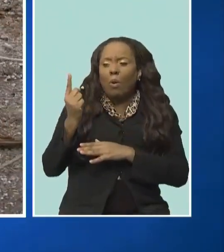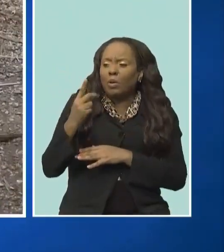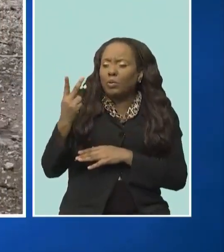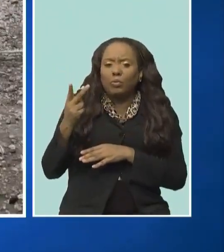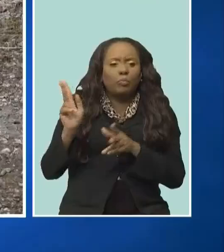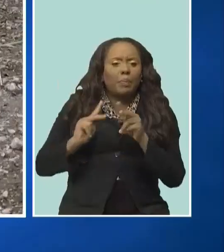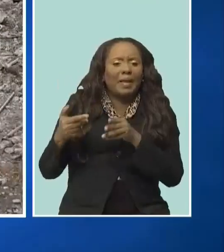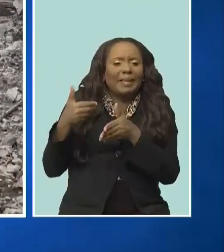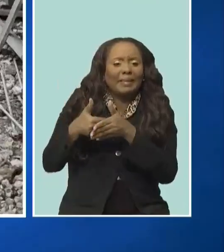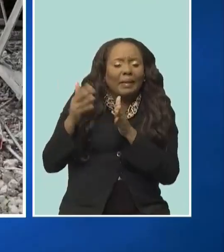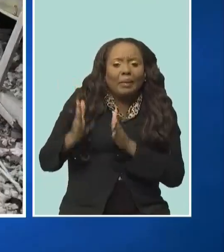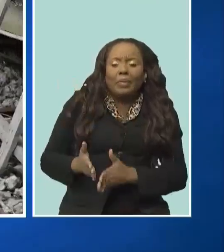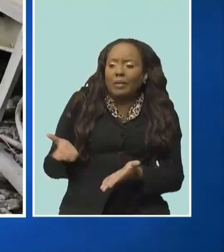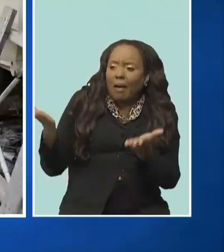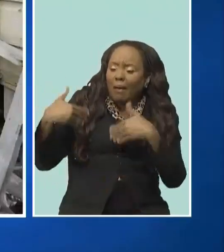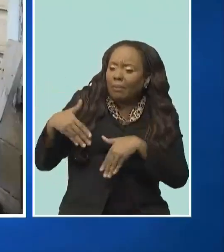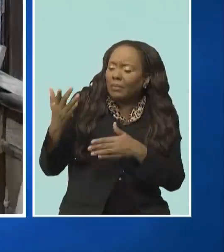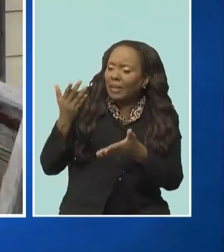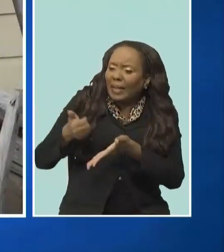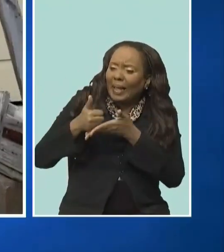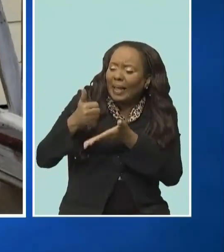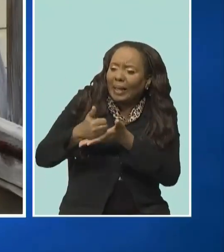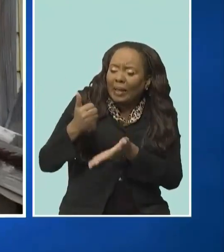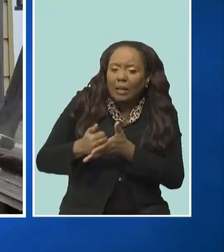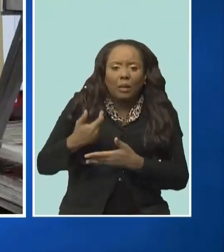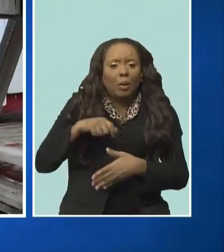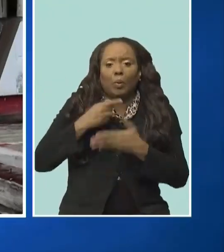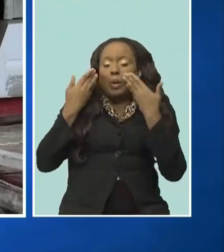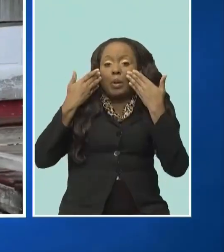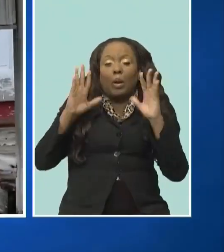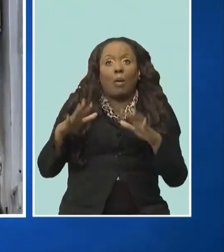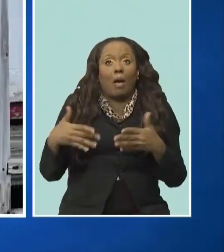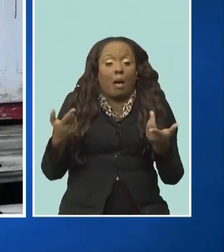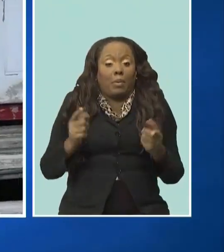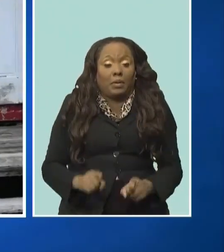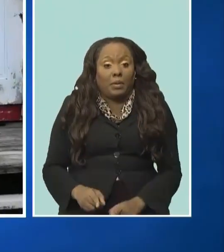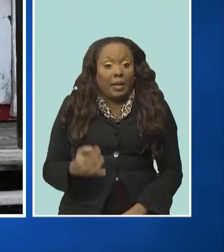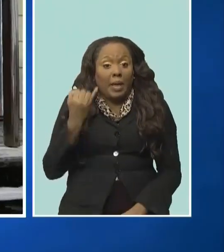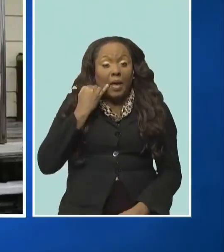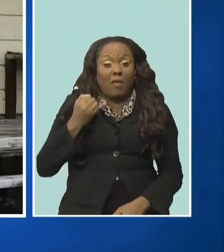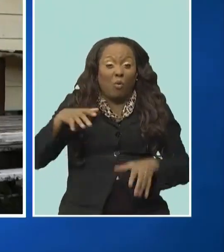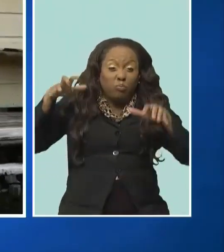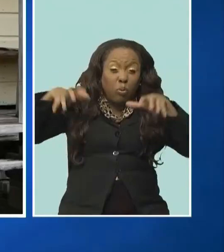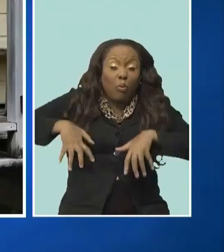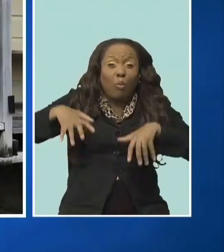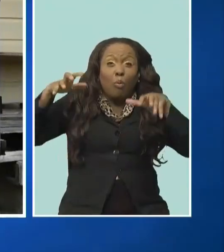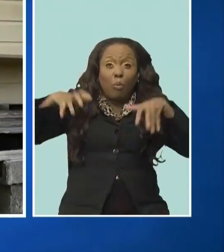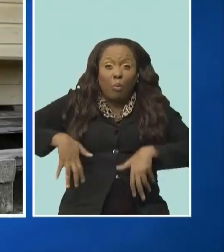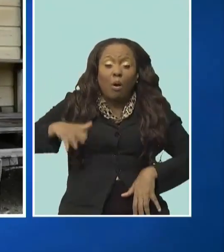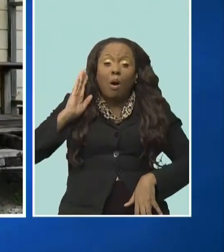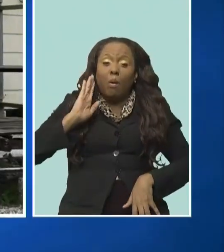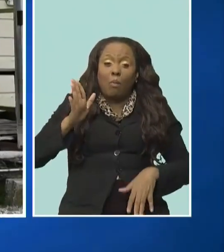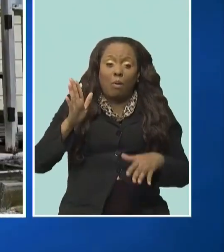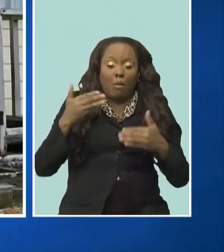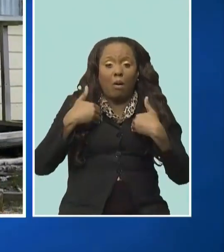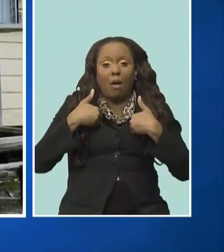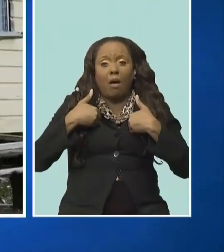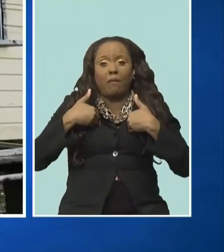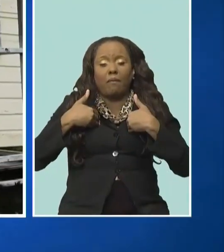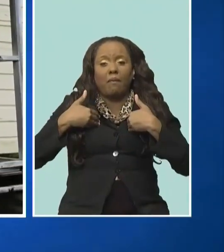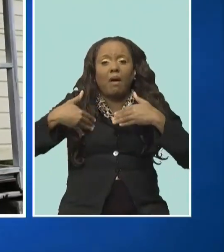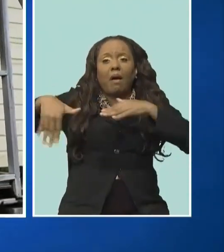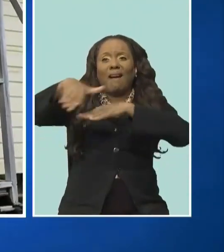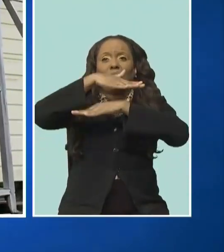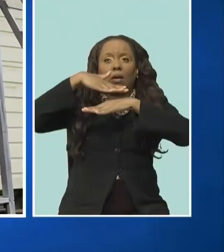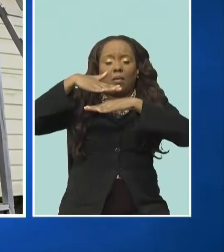and help him to get the roof on, because we didn't know what was going to happen. In case it get more rain, we still got something over the head, But they really